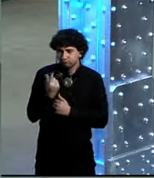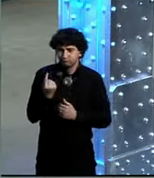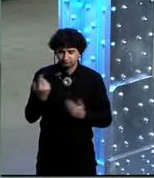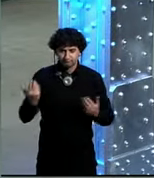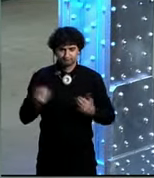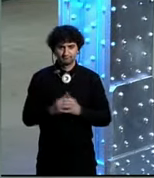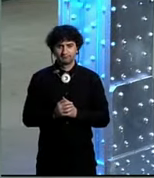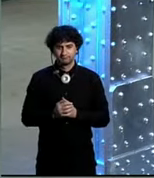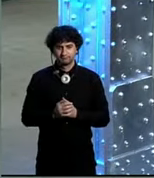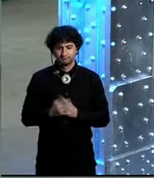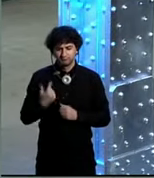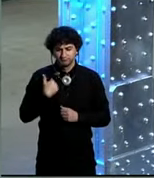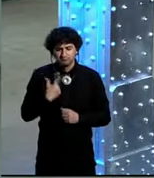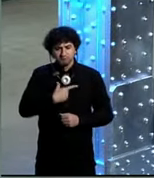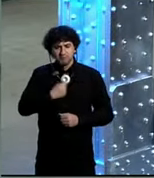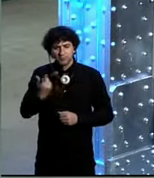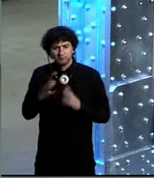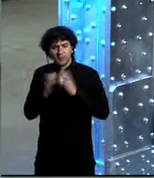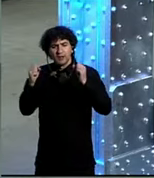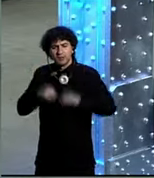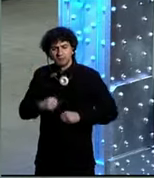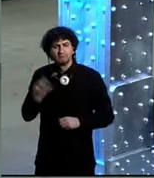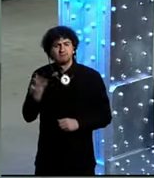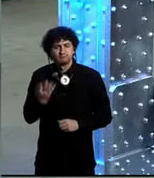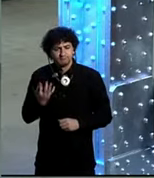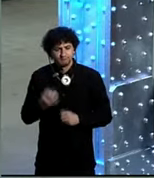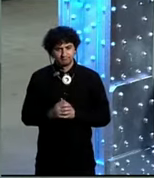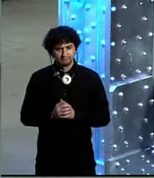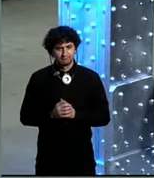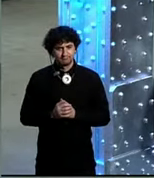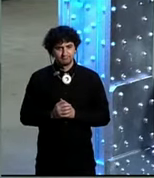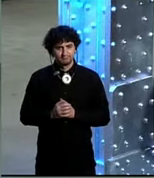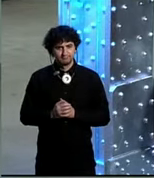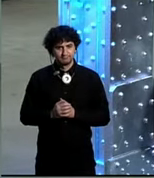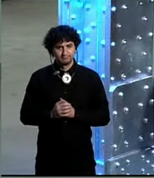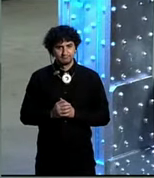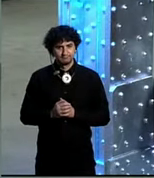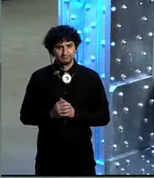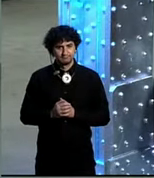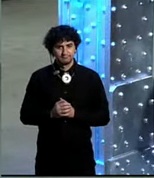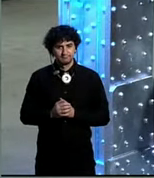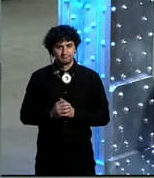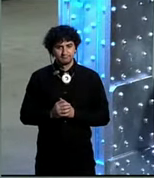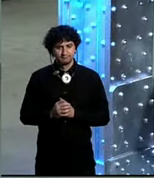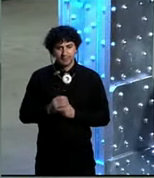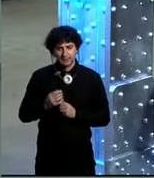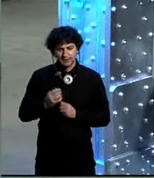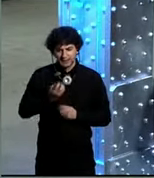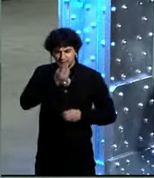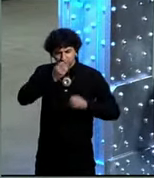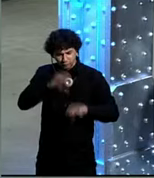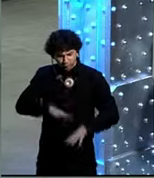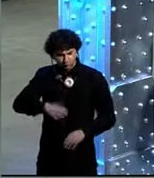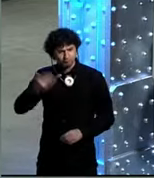today is this. Let's create great stories, set them in